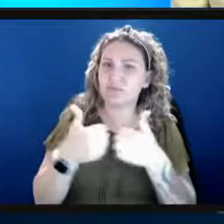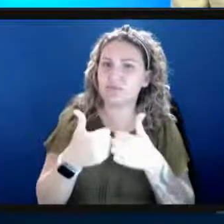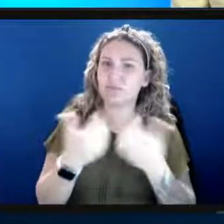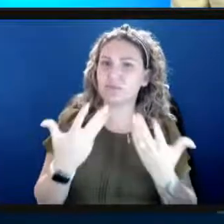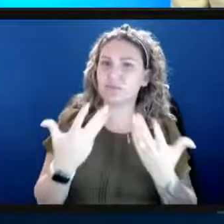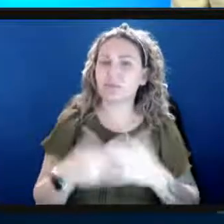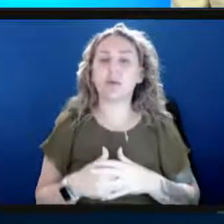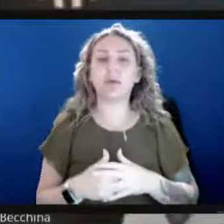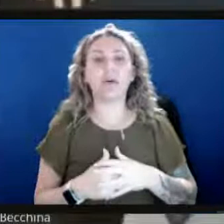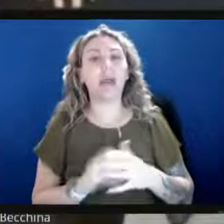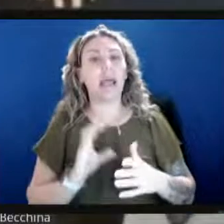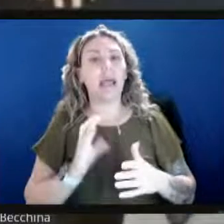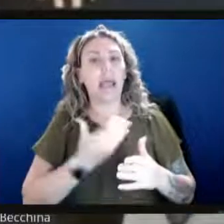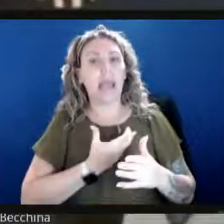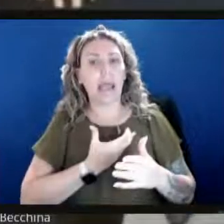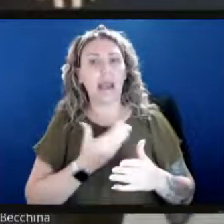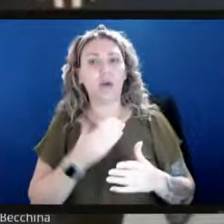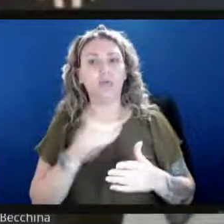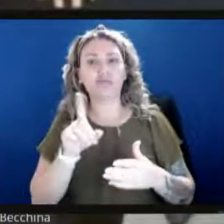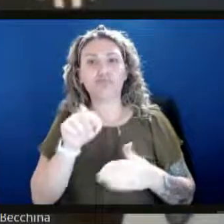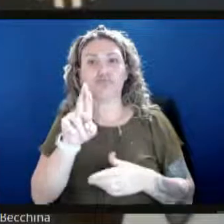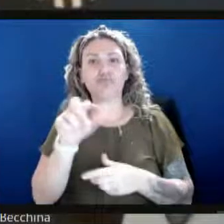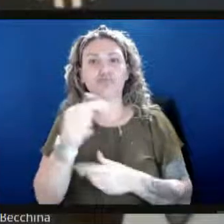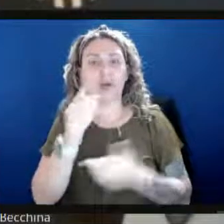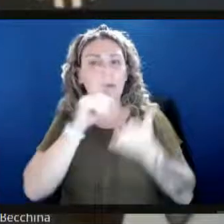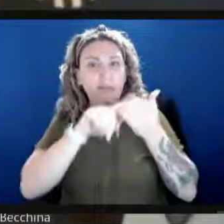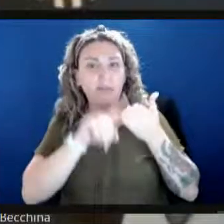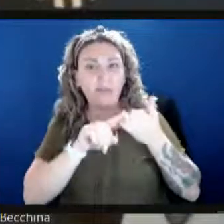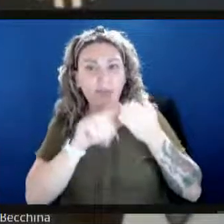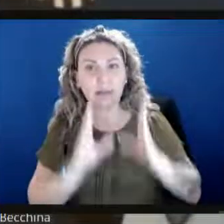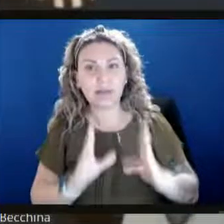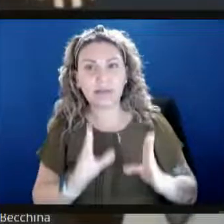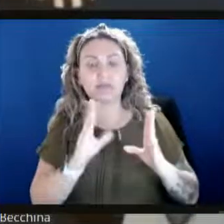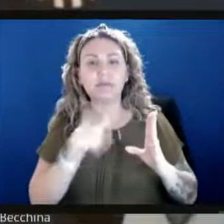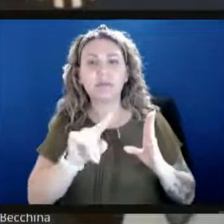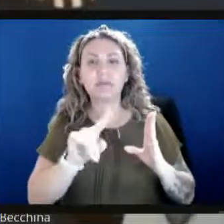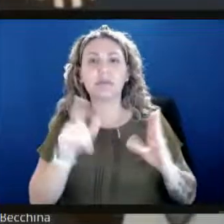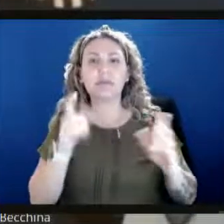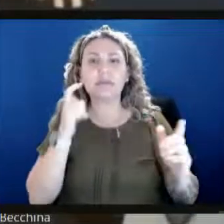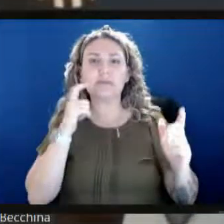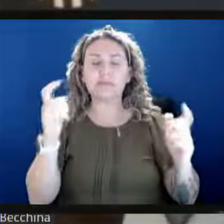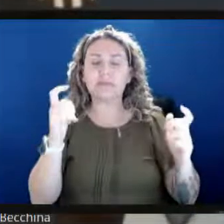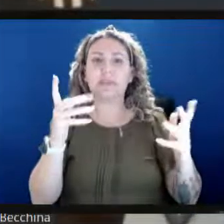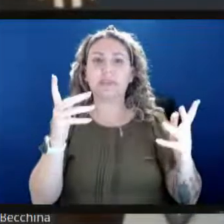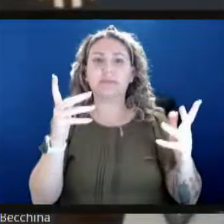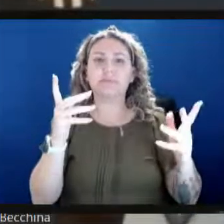Yeah, our drug investigators, they are focused on the major players in these